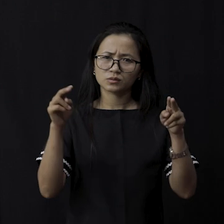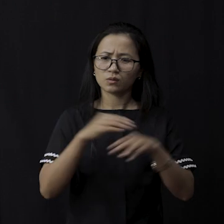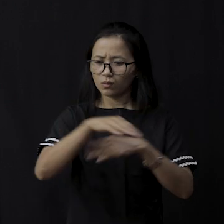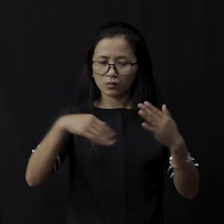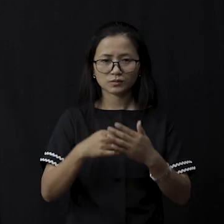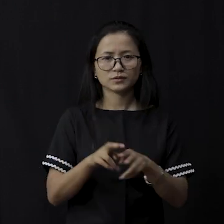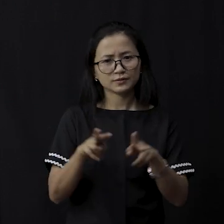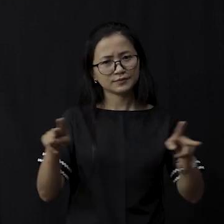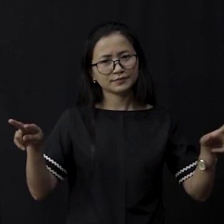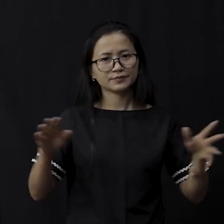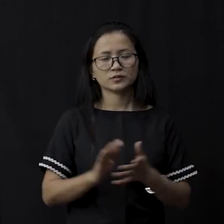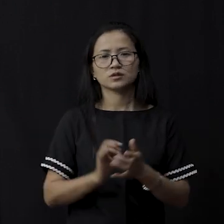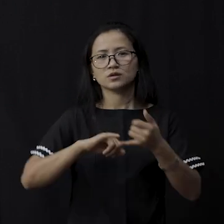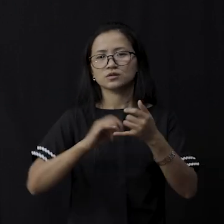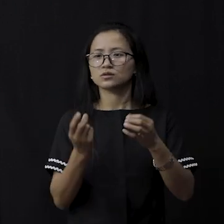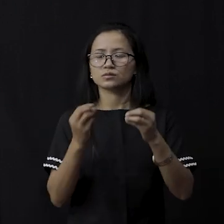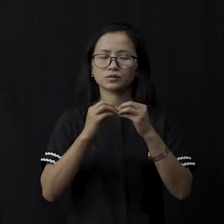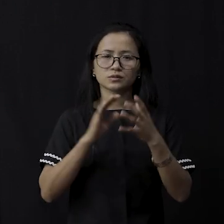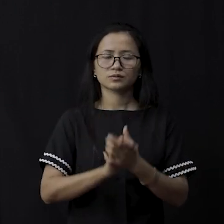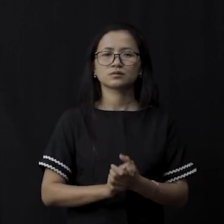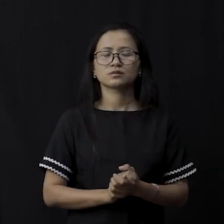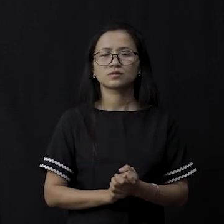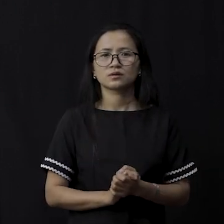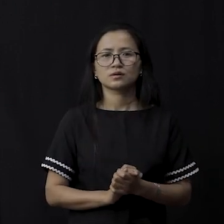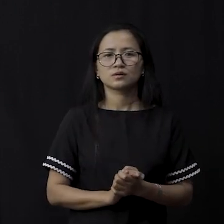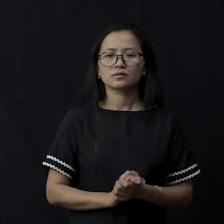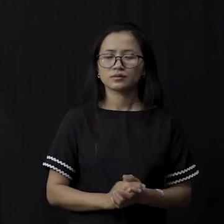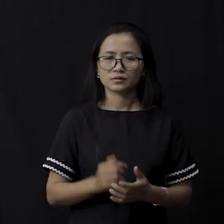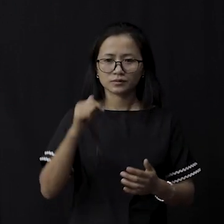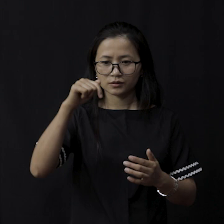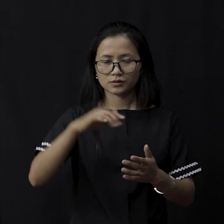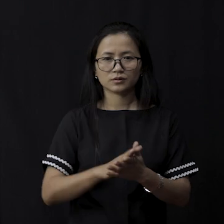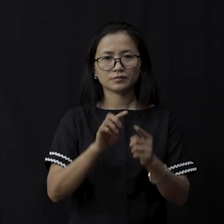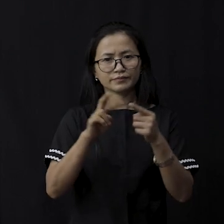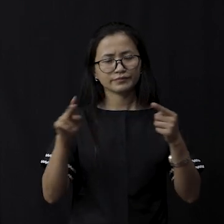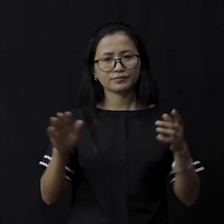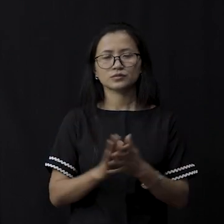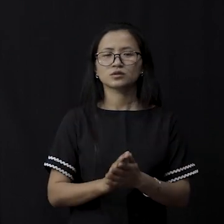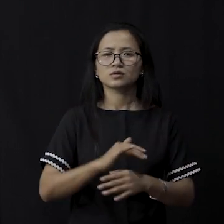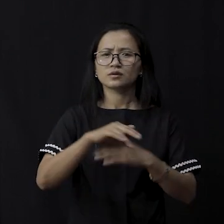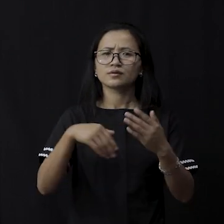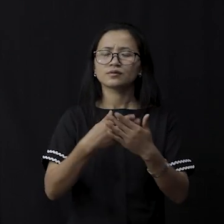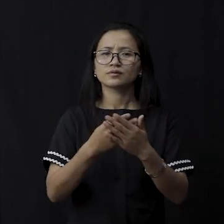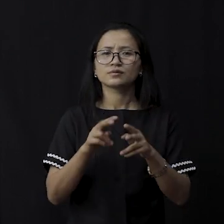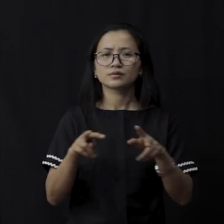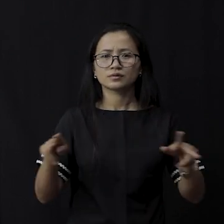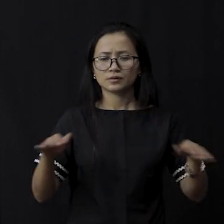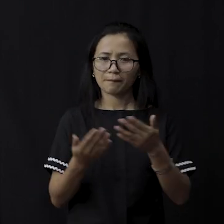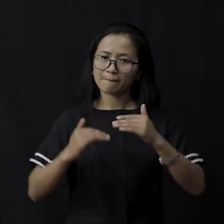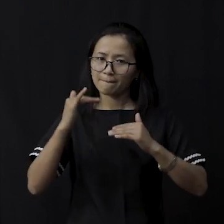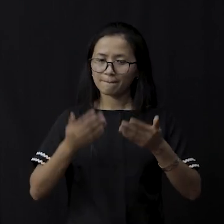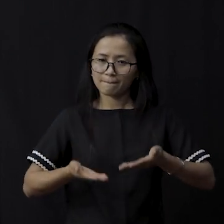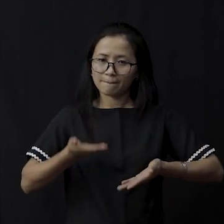all these different substances, nutrients, and that type of diet which contains all these different nutrients is called a